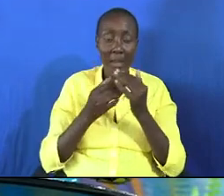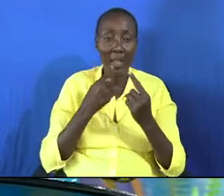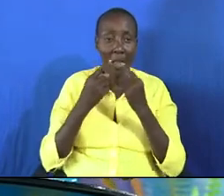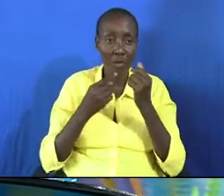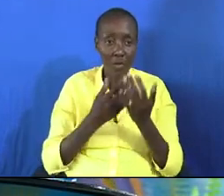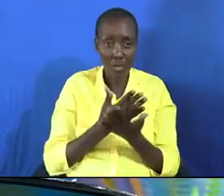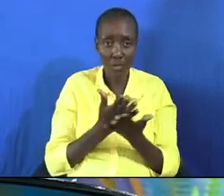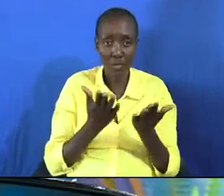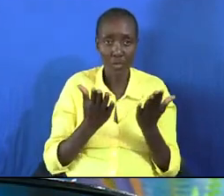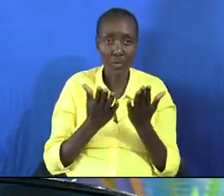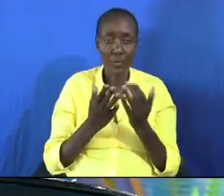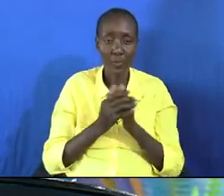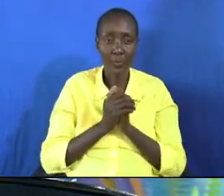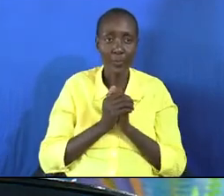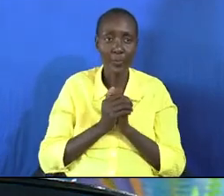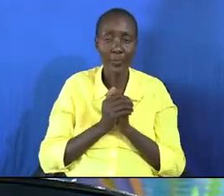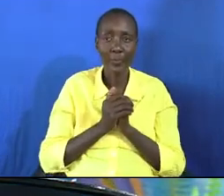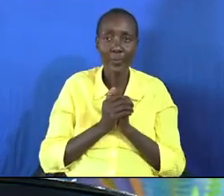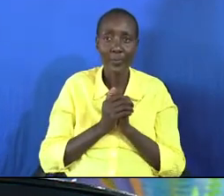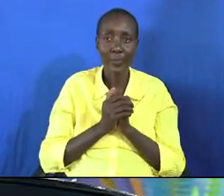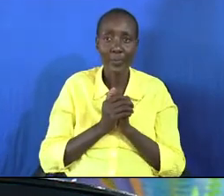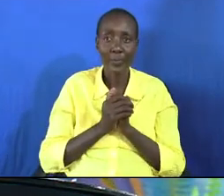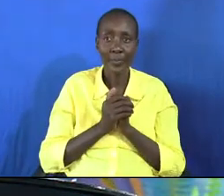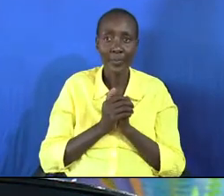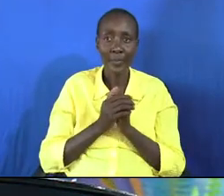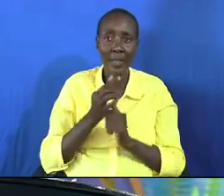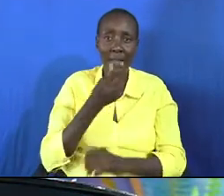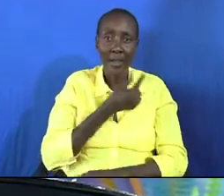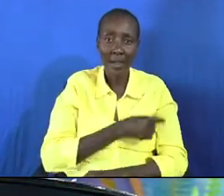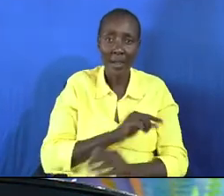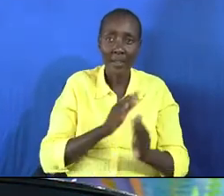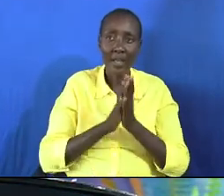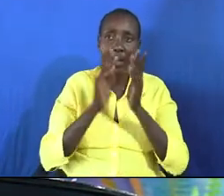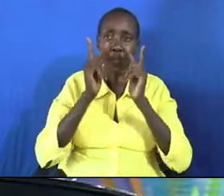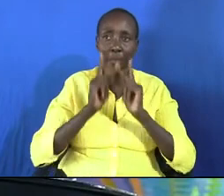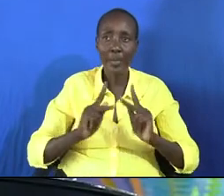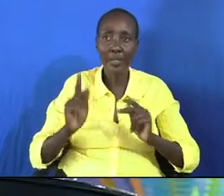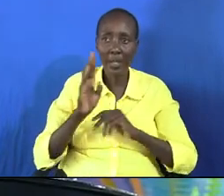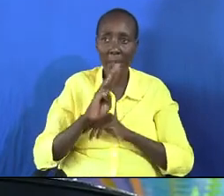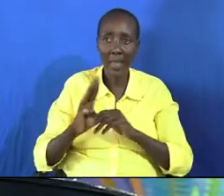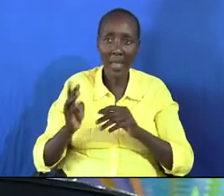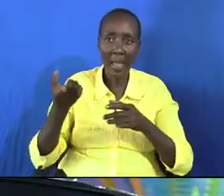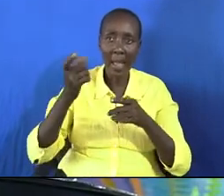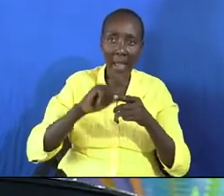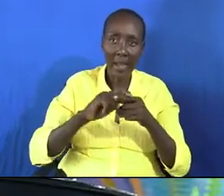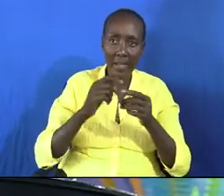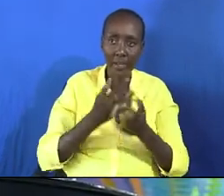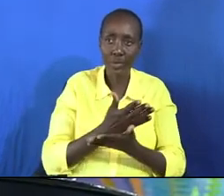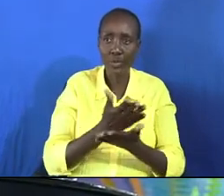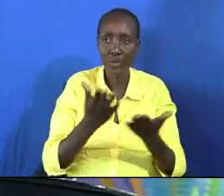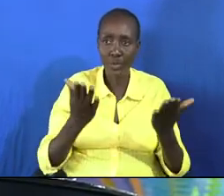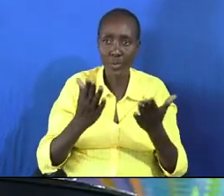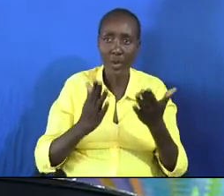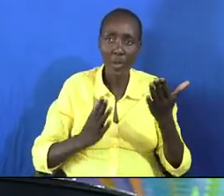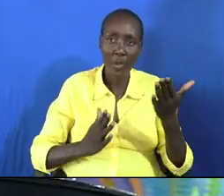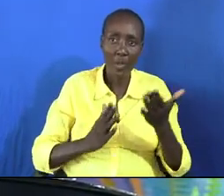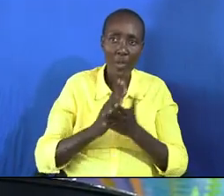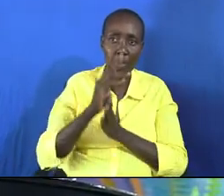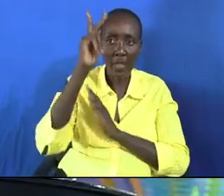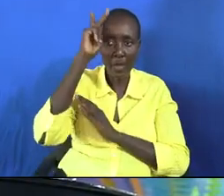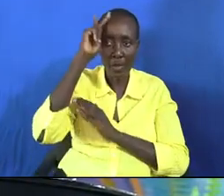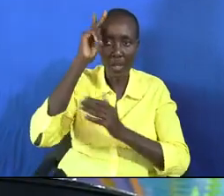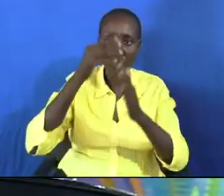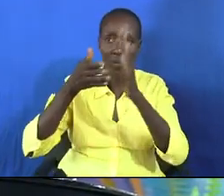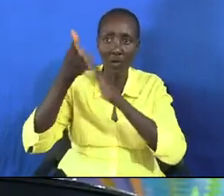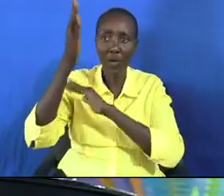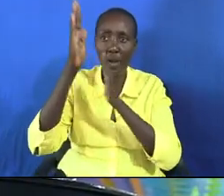to you. So it says, grace and peace be multiplied to you in the knowledge of